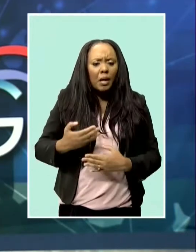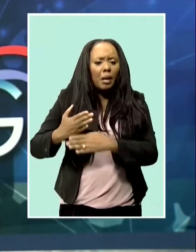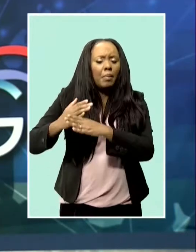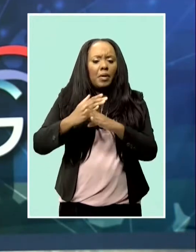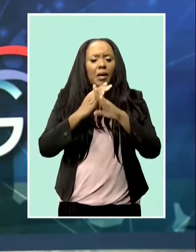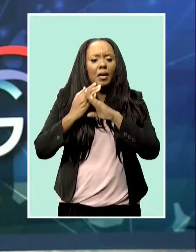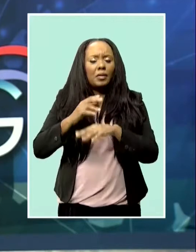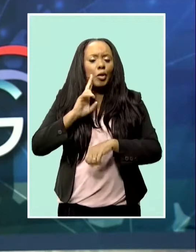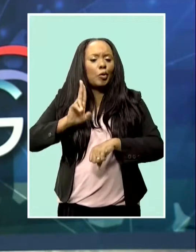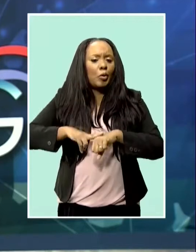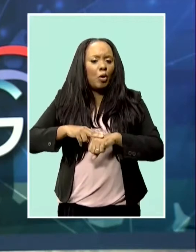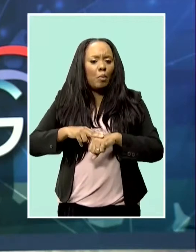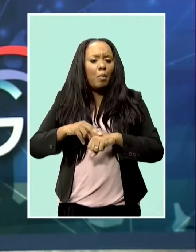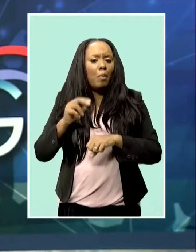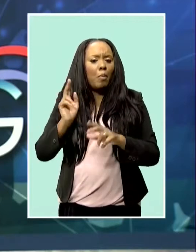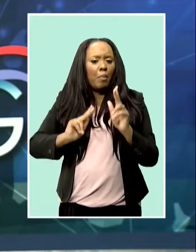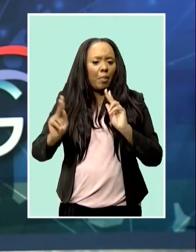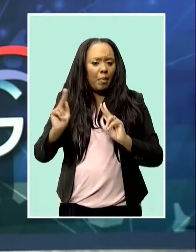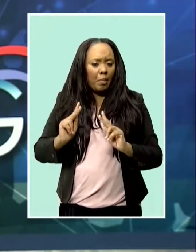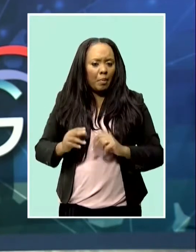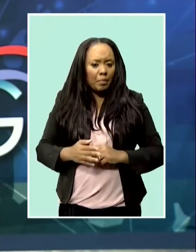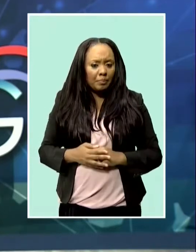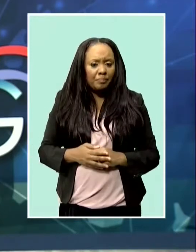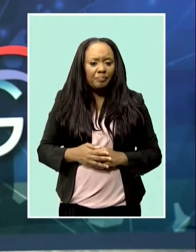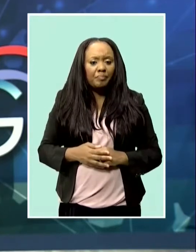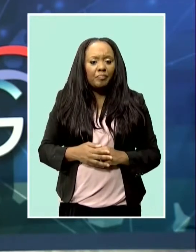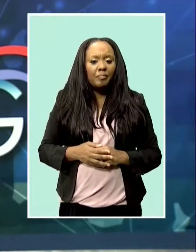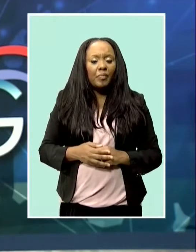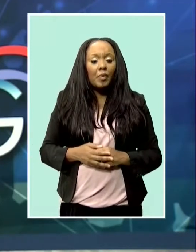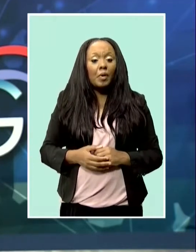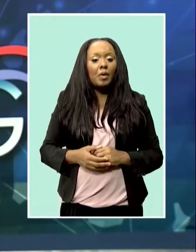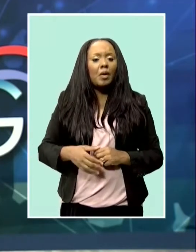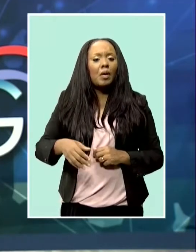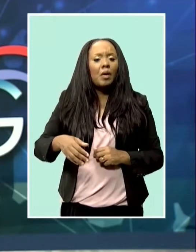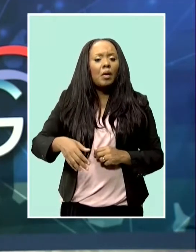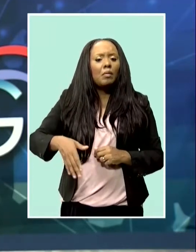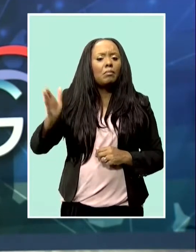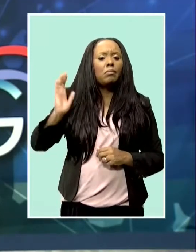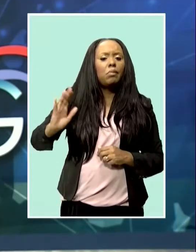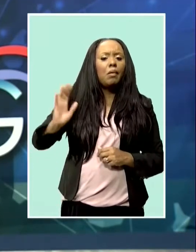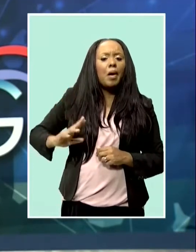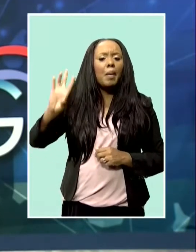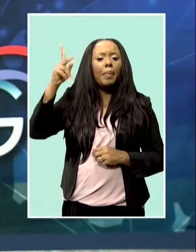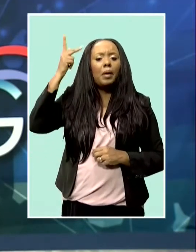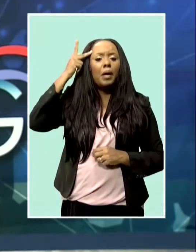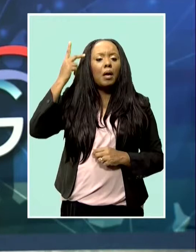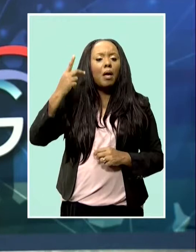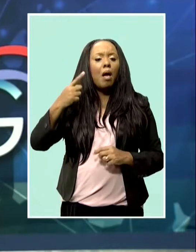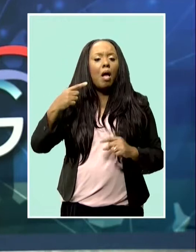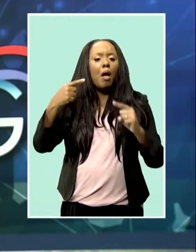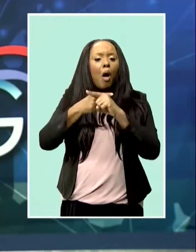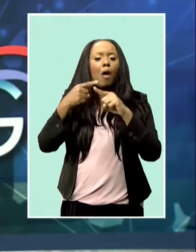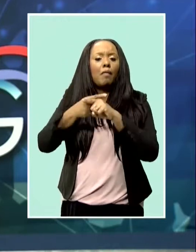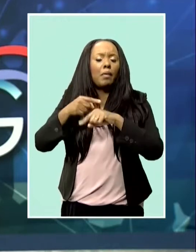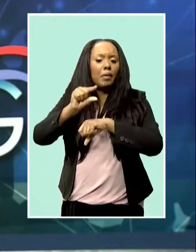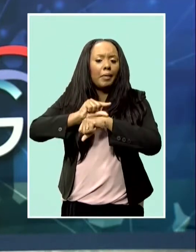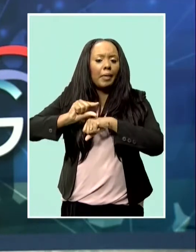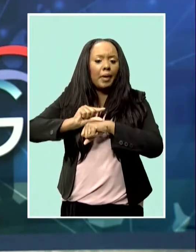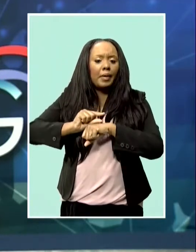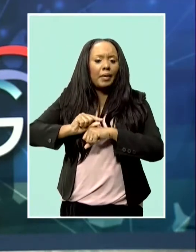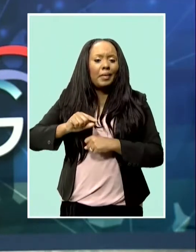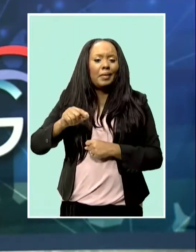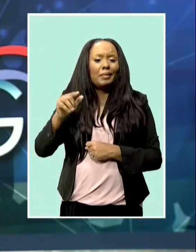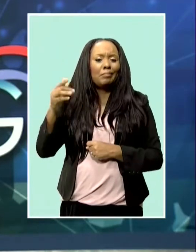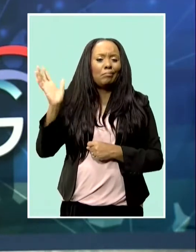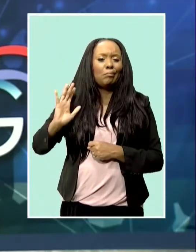with the protection of the dignity of the working class at the core. She says when there was political turmoil in Grenada in the 1970s and